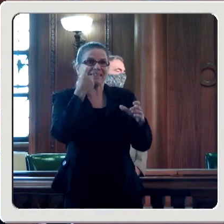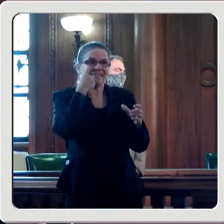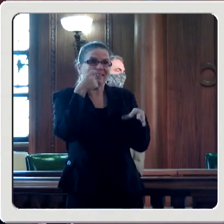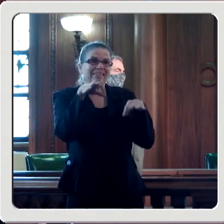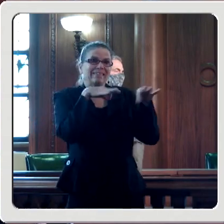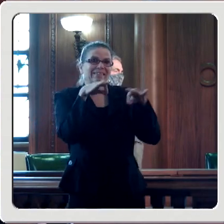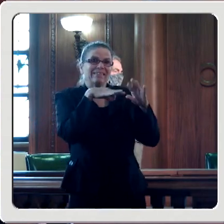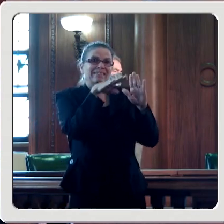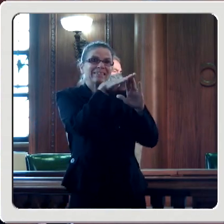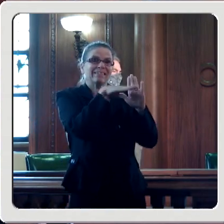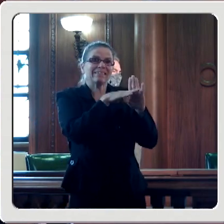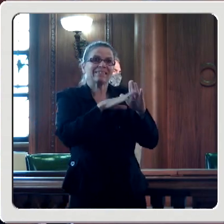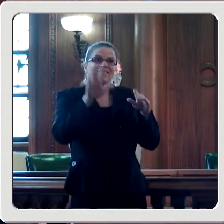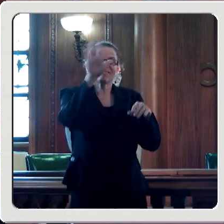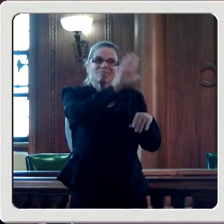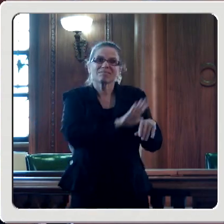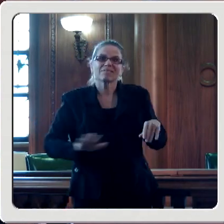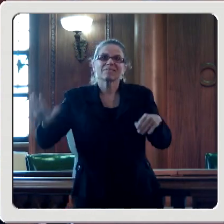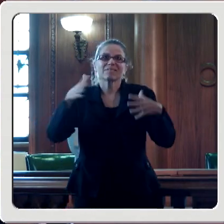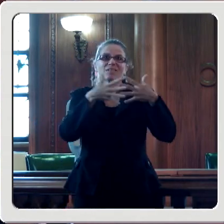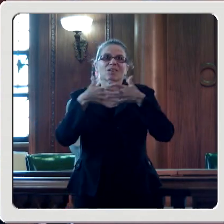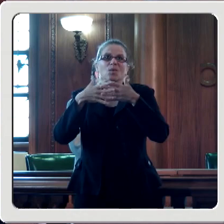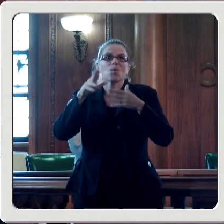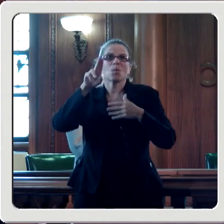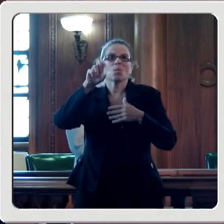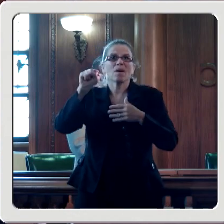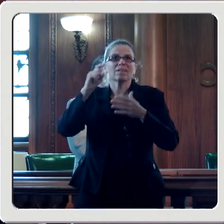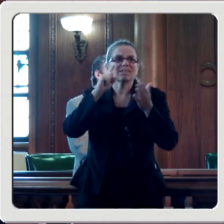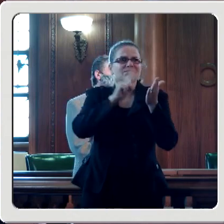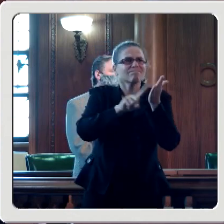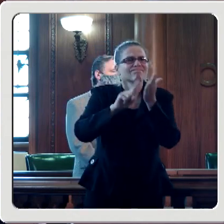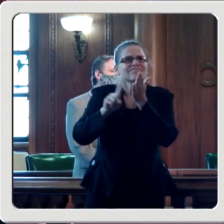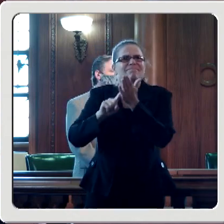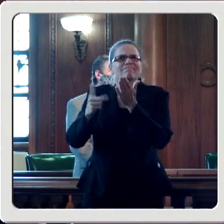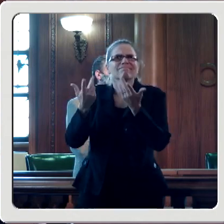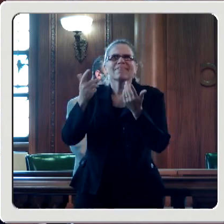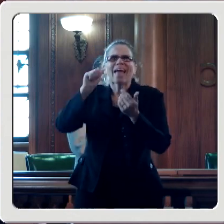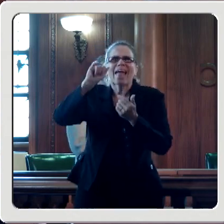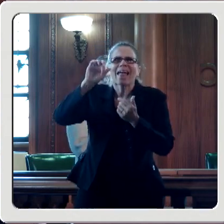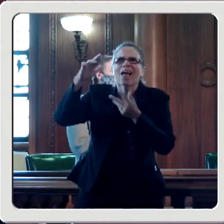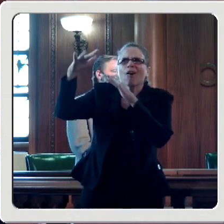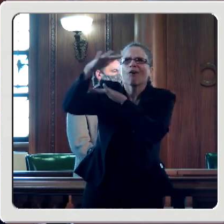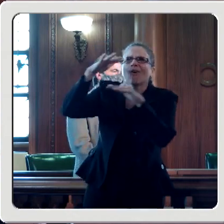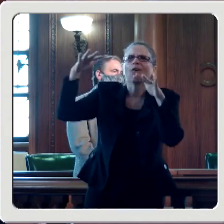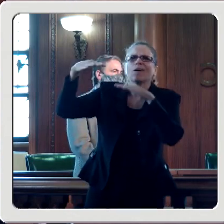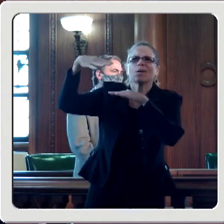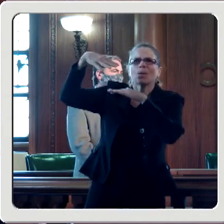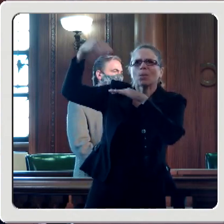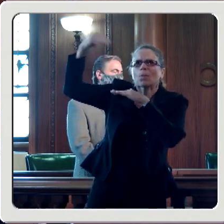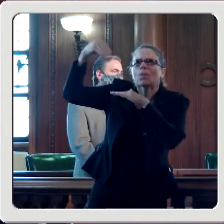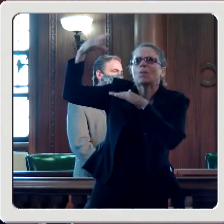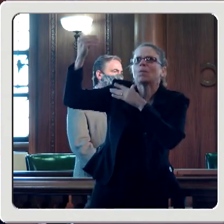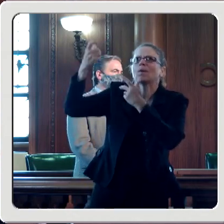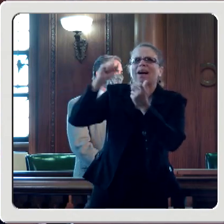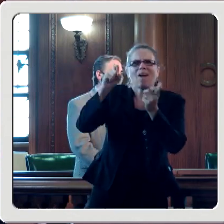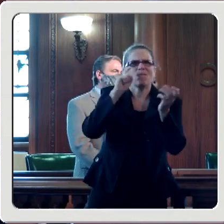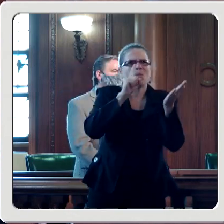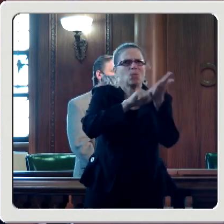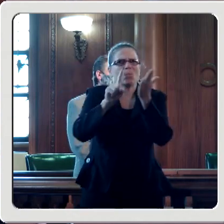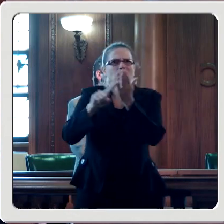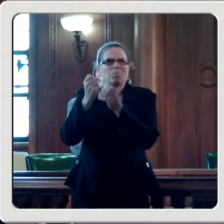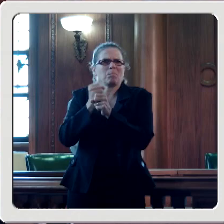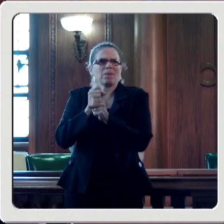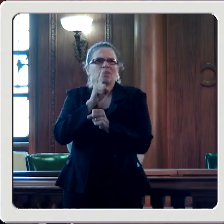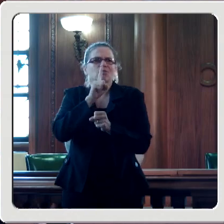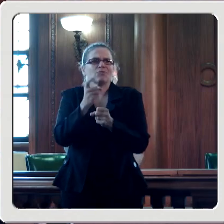nation the ventilation upgrades or improvement that might be necessary. So we obtain